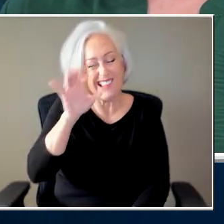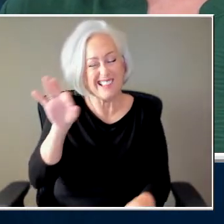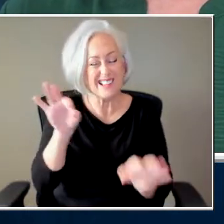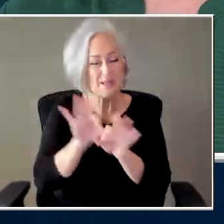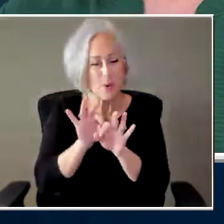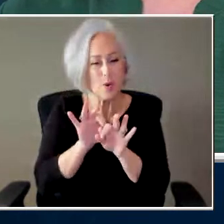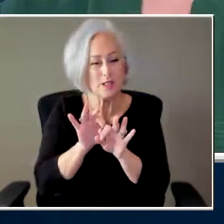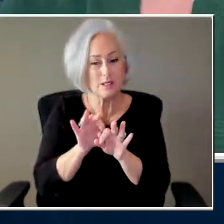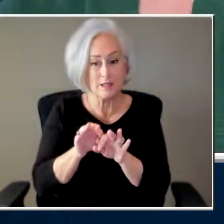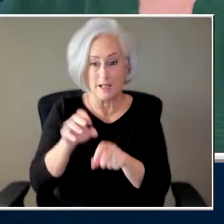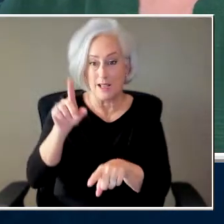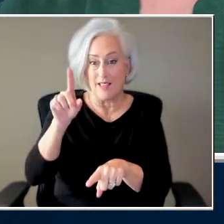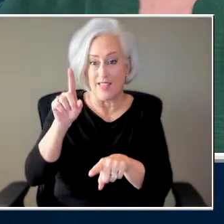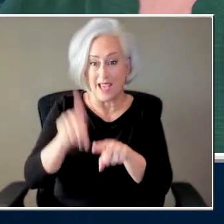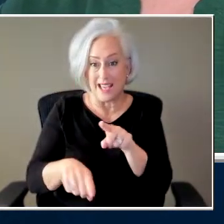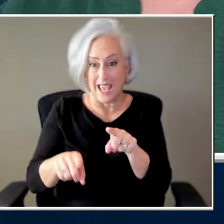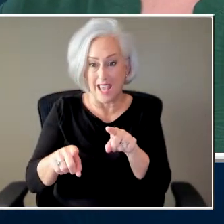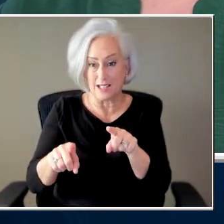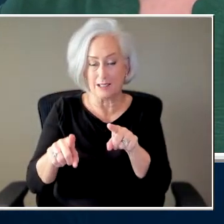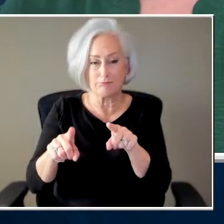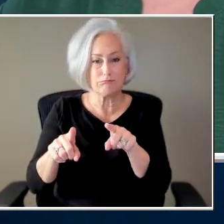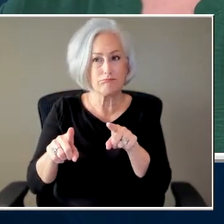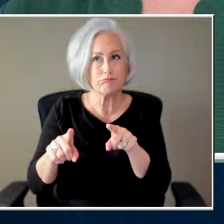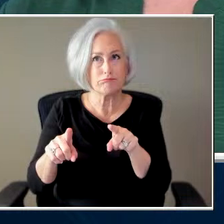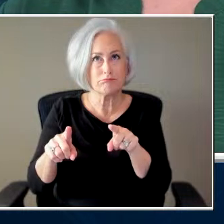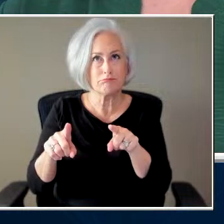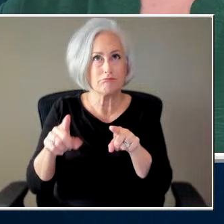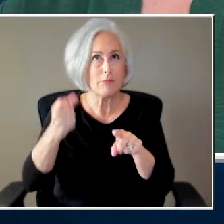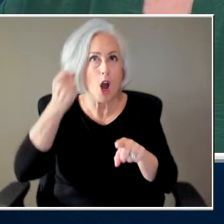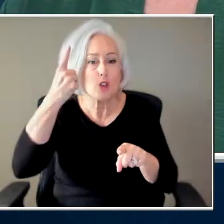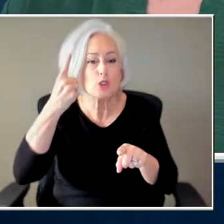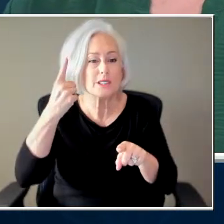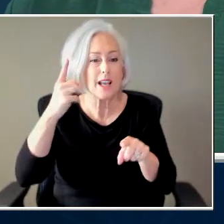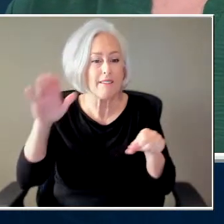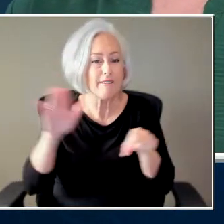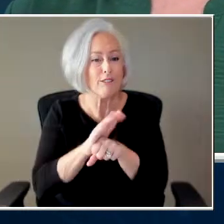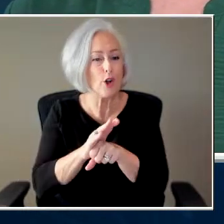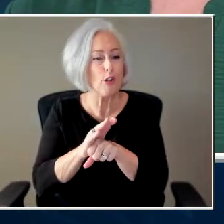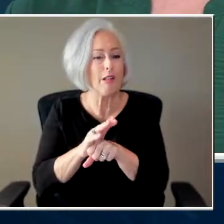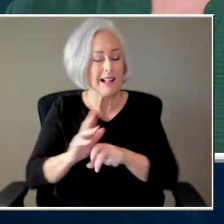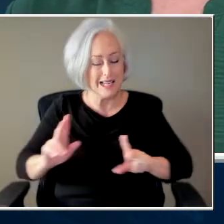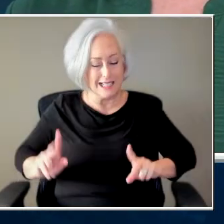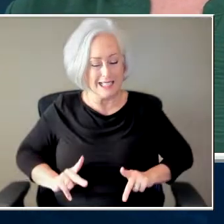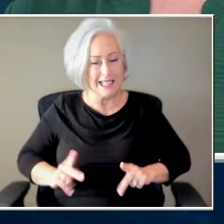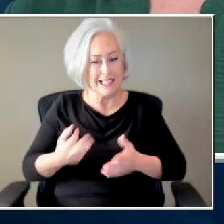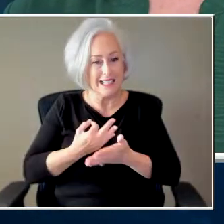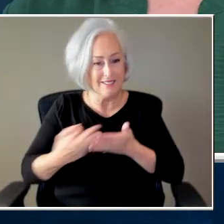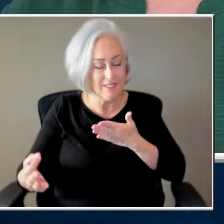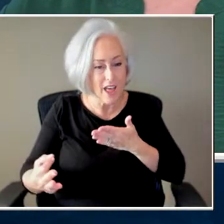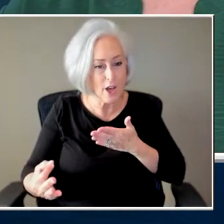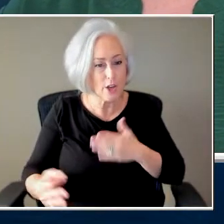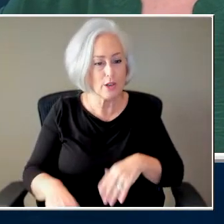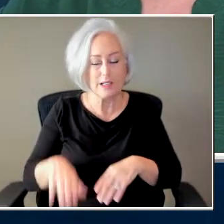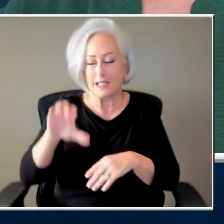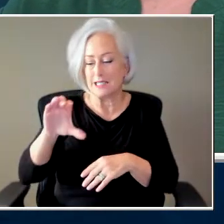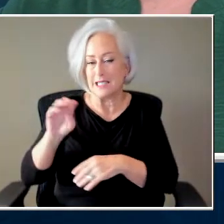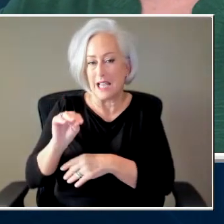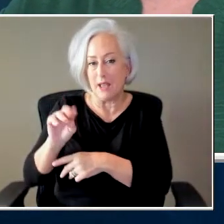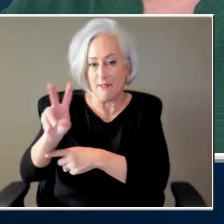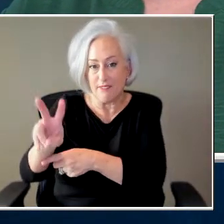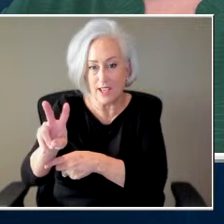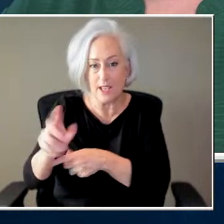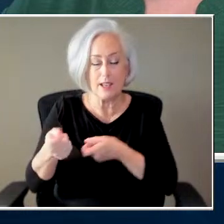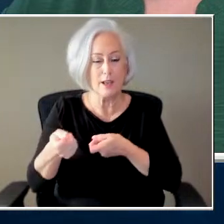completely sympathize with, kidney failure and CMV and transplant, they can still, give me what I need in those tough